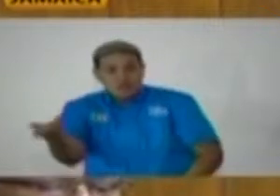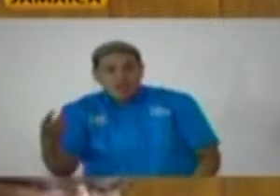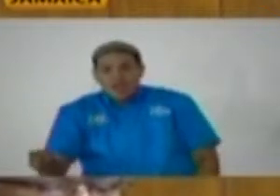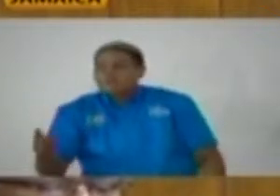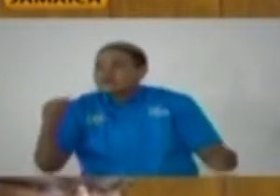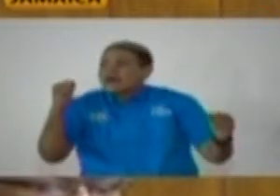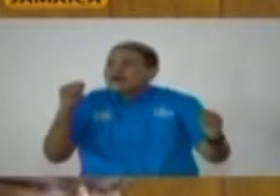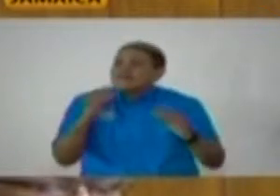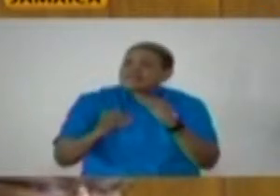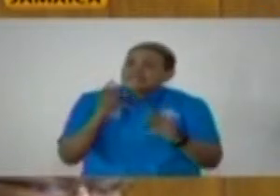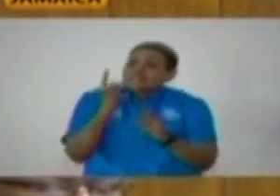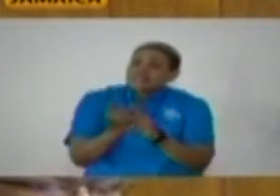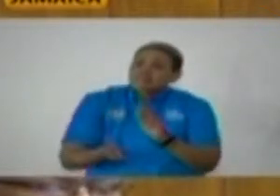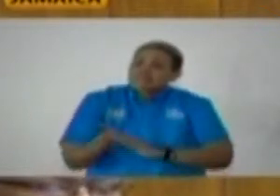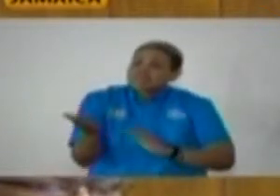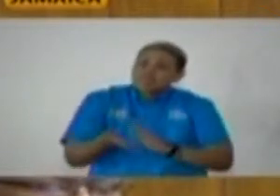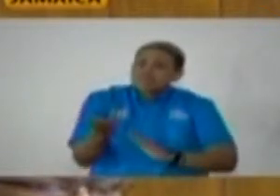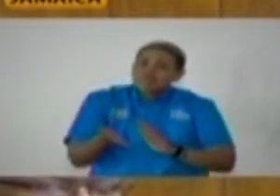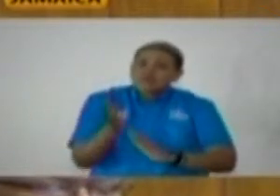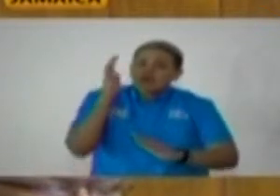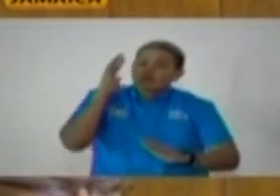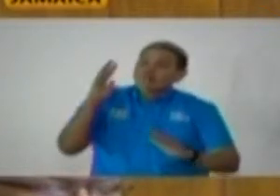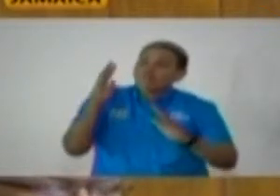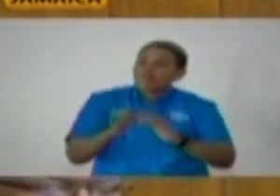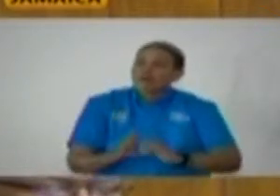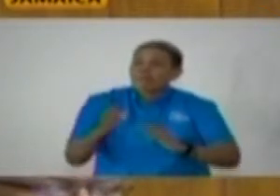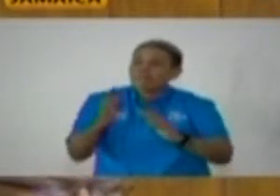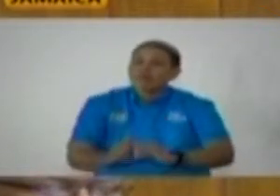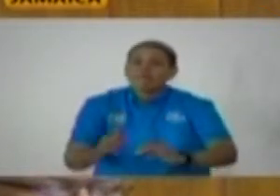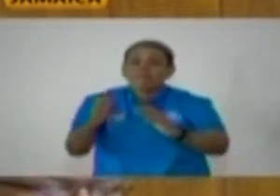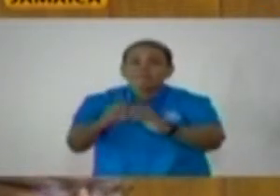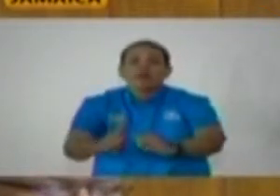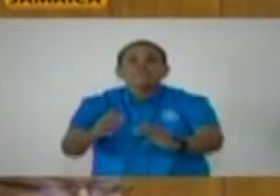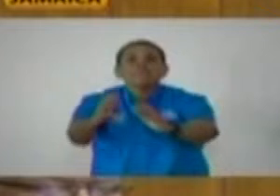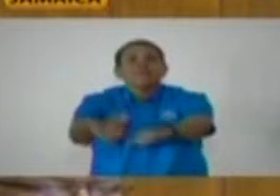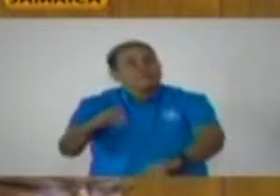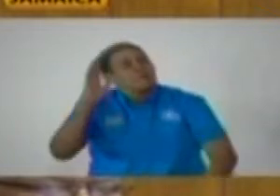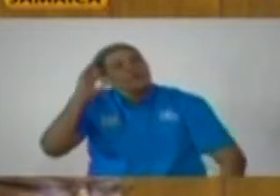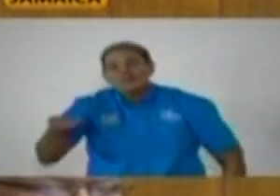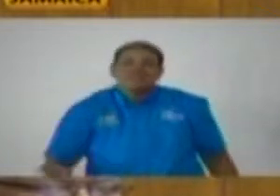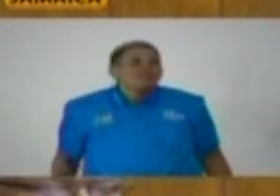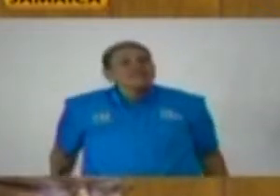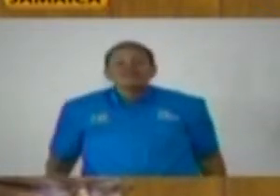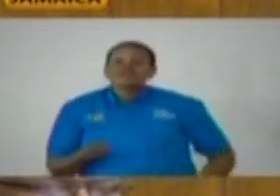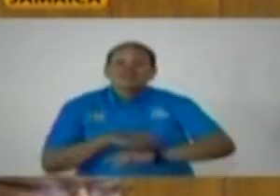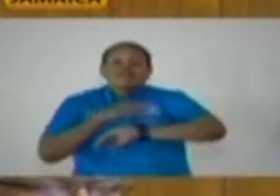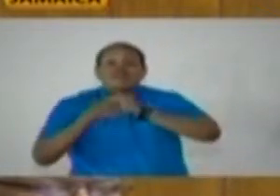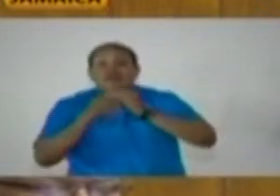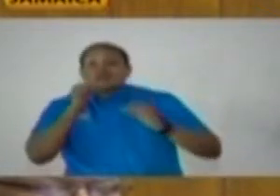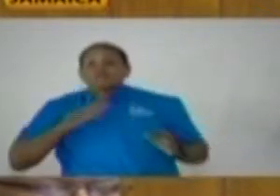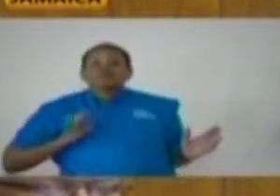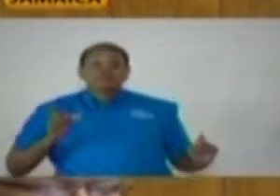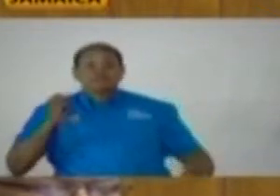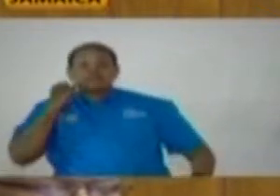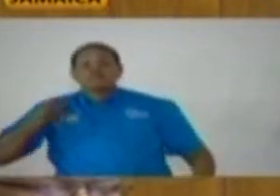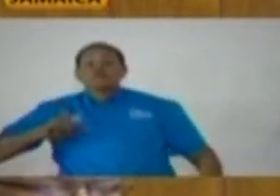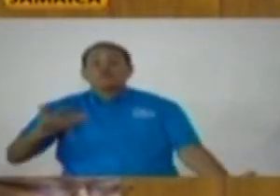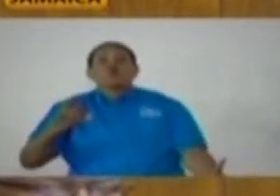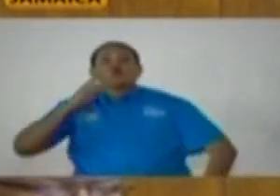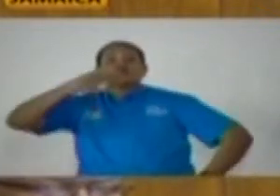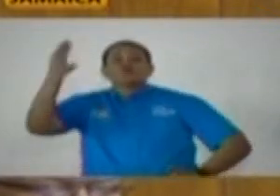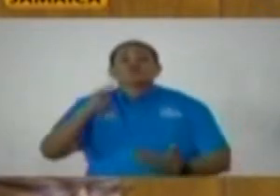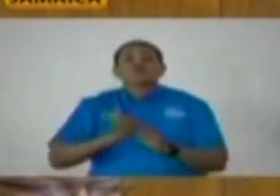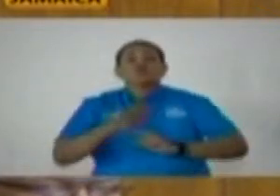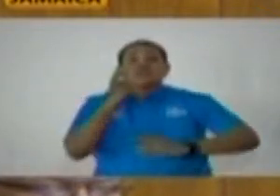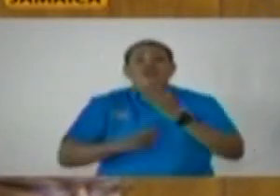have not been able to keep the fleet at even the most basic levels. Madam Speaker, if we want to reduce the